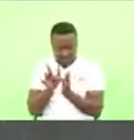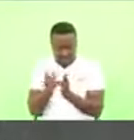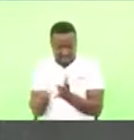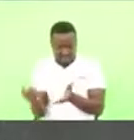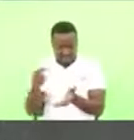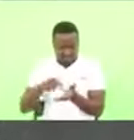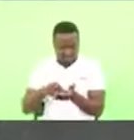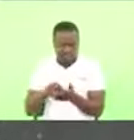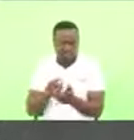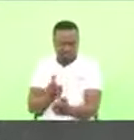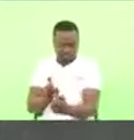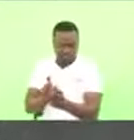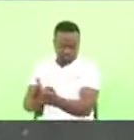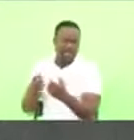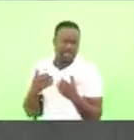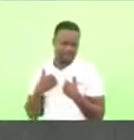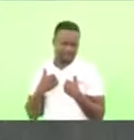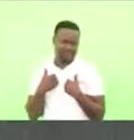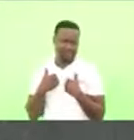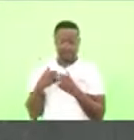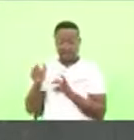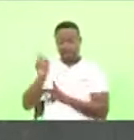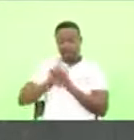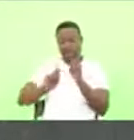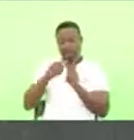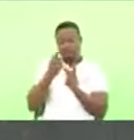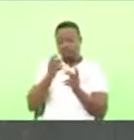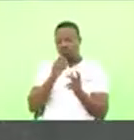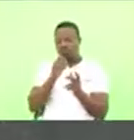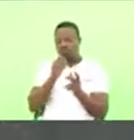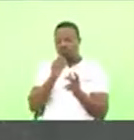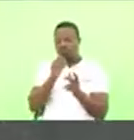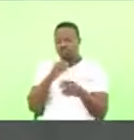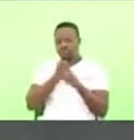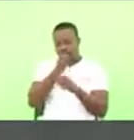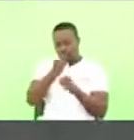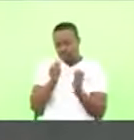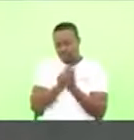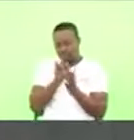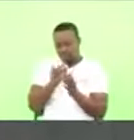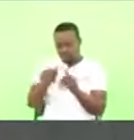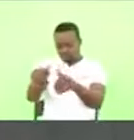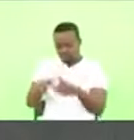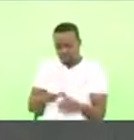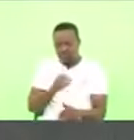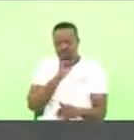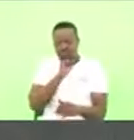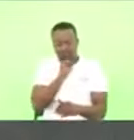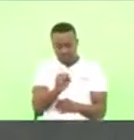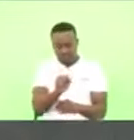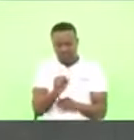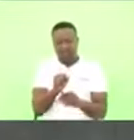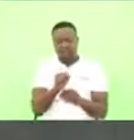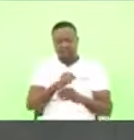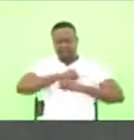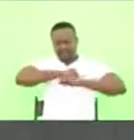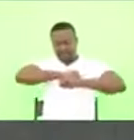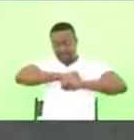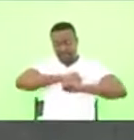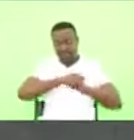The same people who made sure that the tomb was secure, when eventually they realized that he